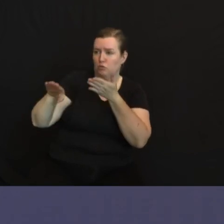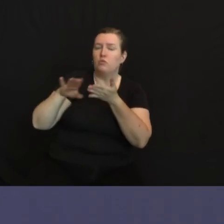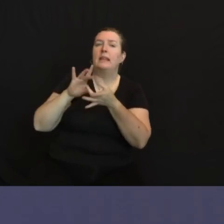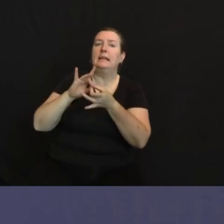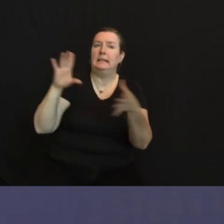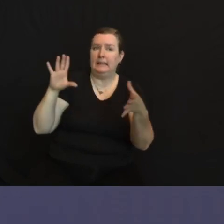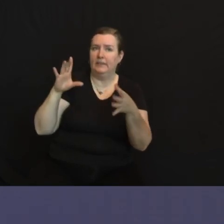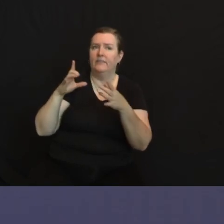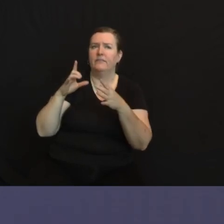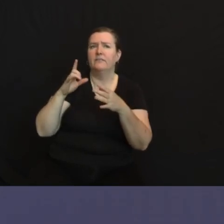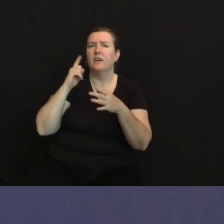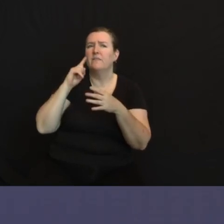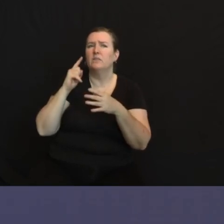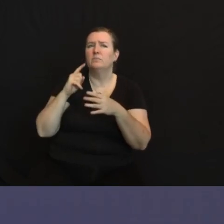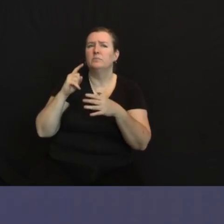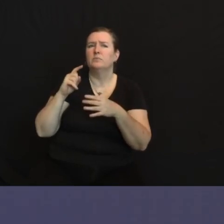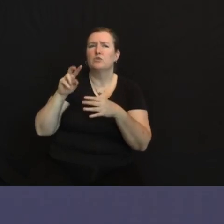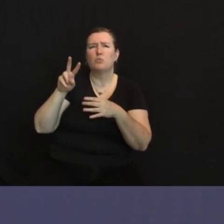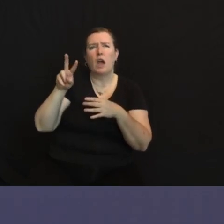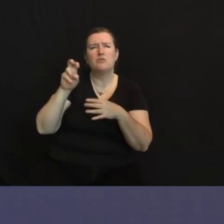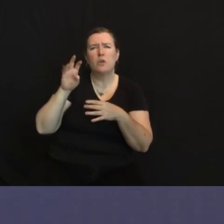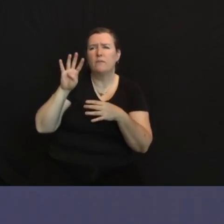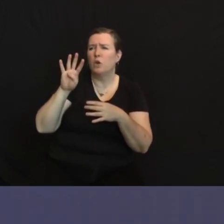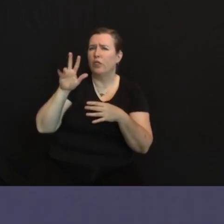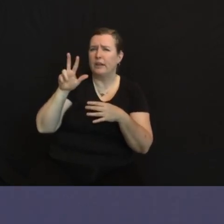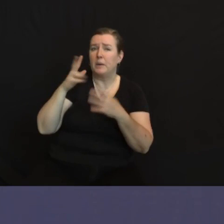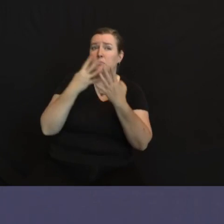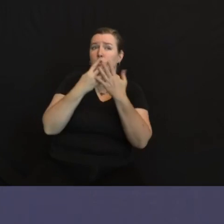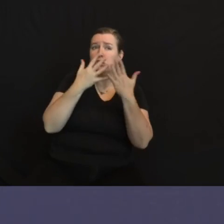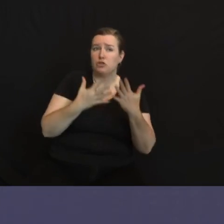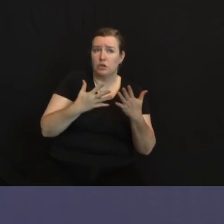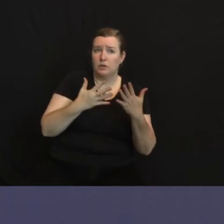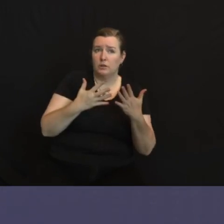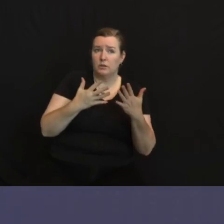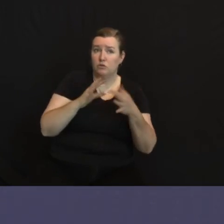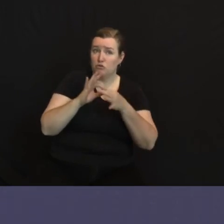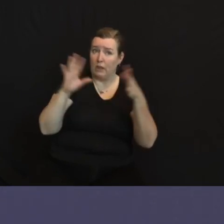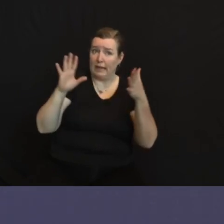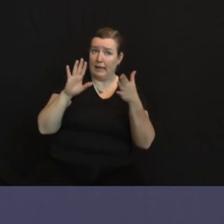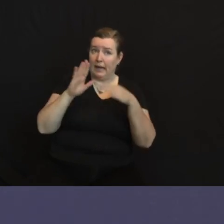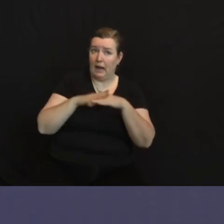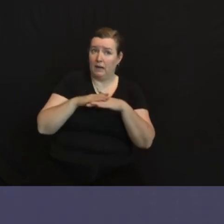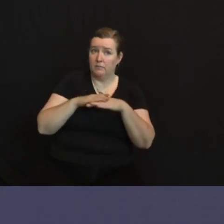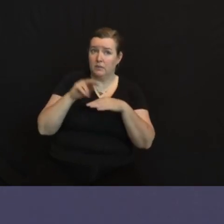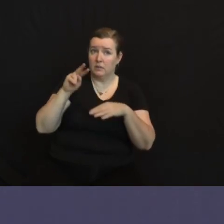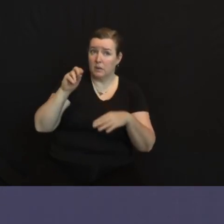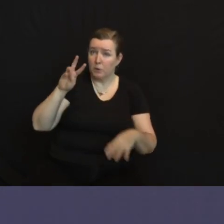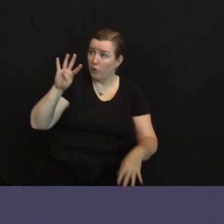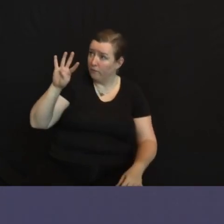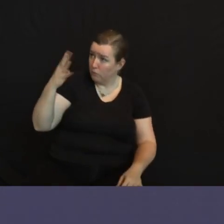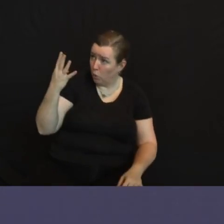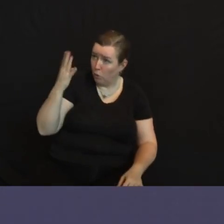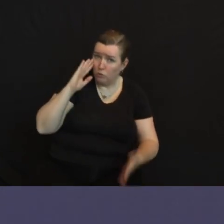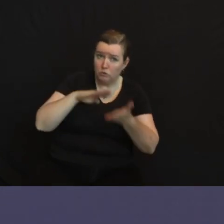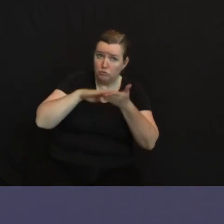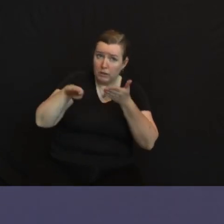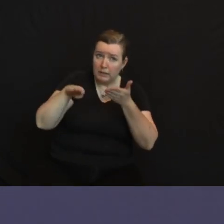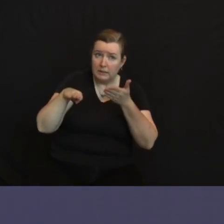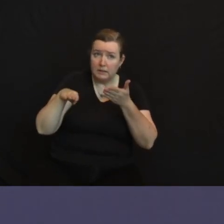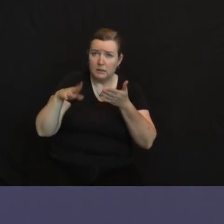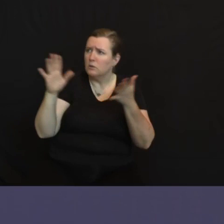243 prisoners do not currently have a safe place to live when they're released on November 4th. Do you know where in the process parole and corrections are in helping those